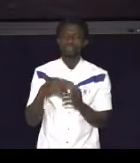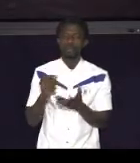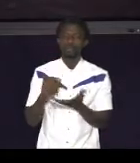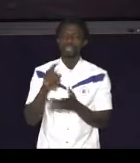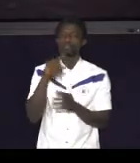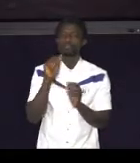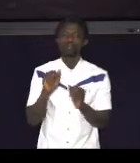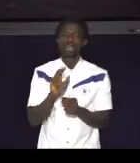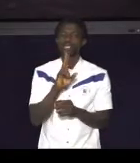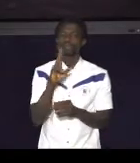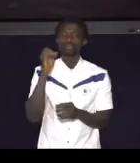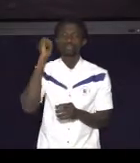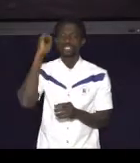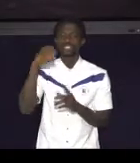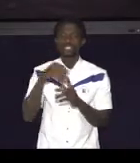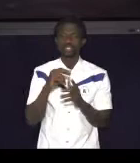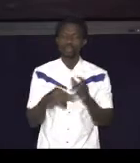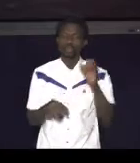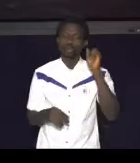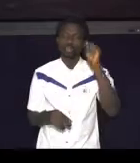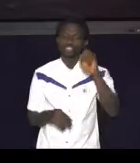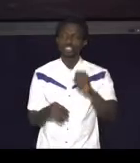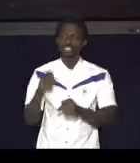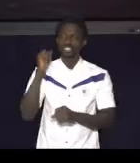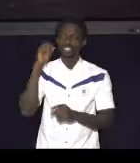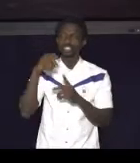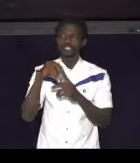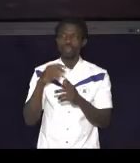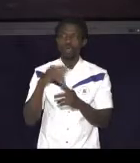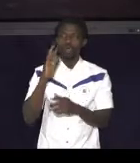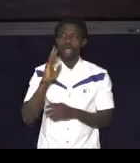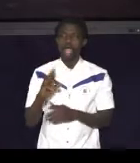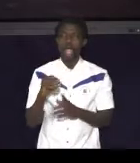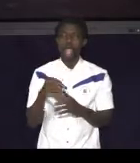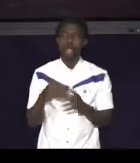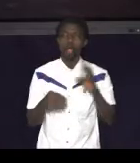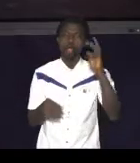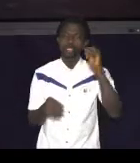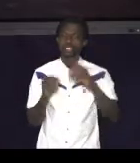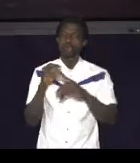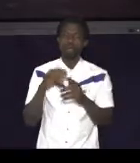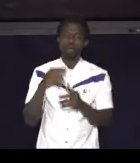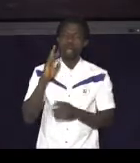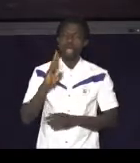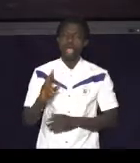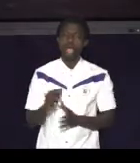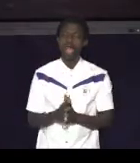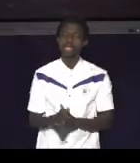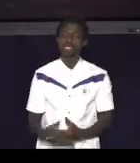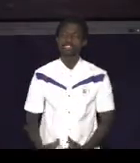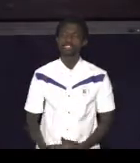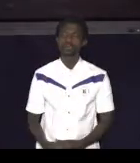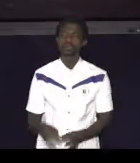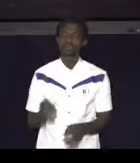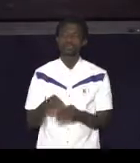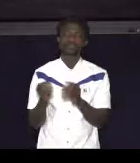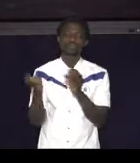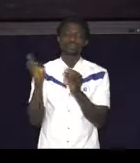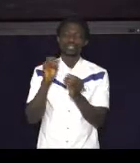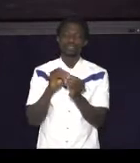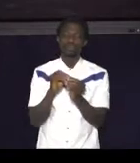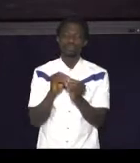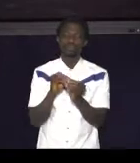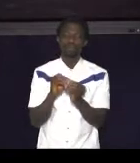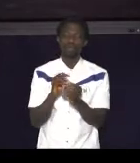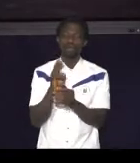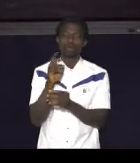you can use he or she, his or her, or him or her. In more